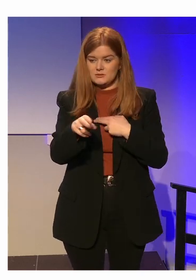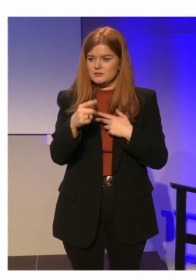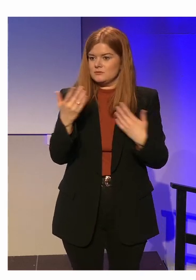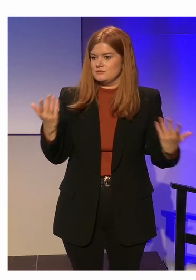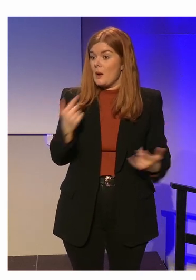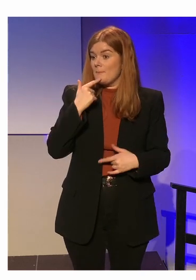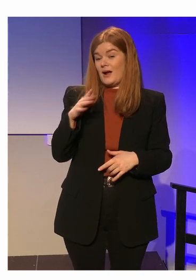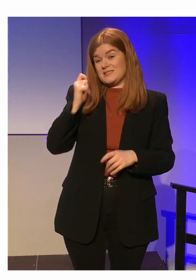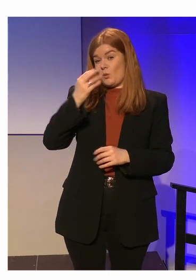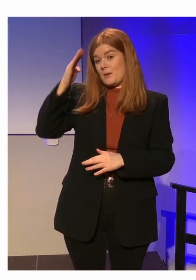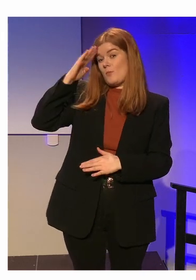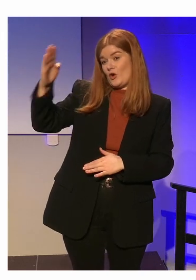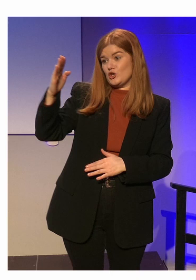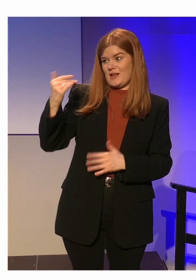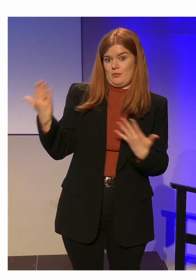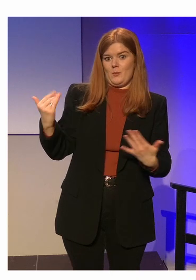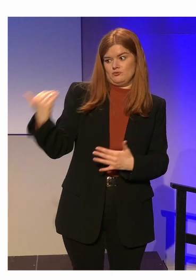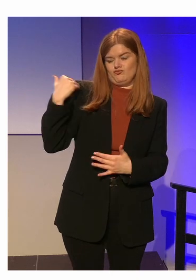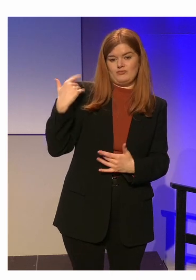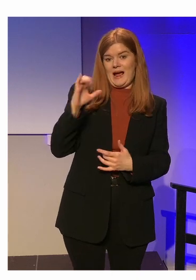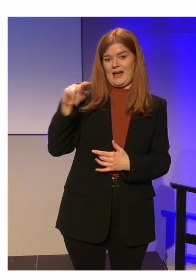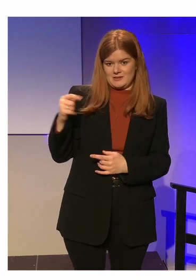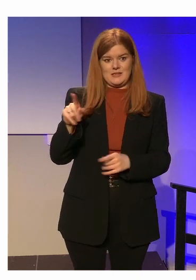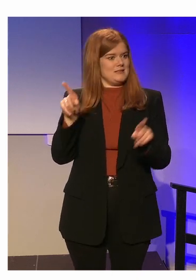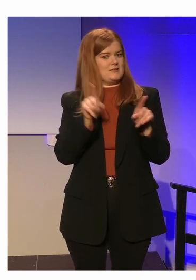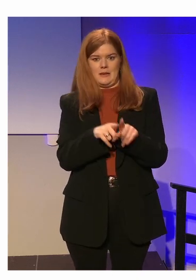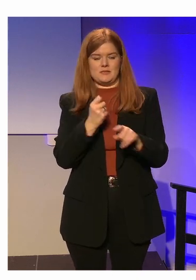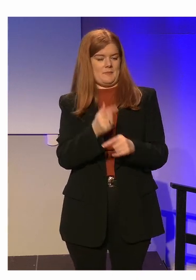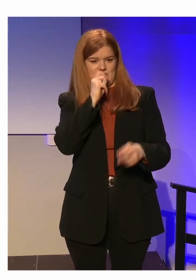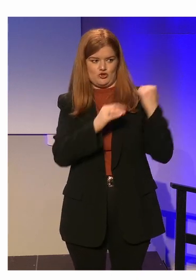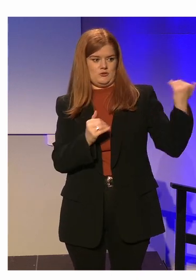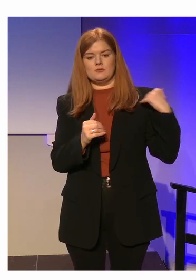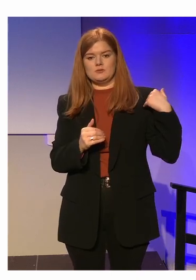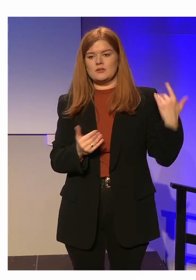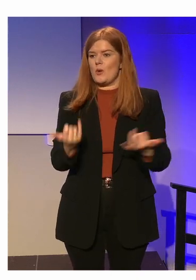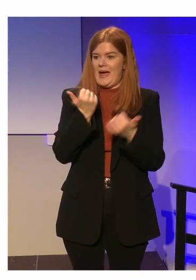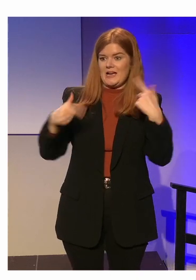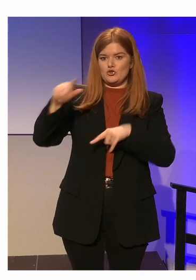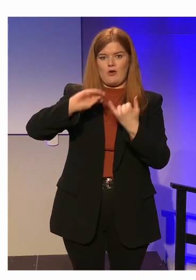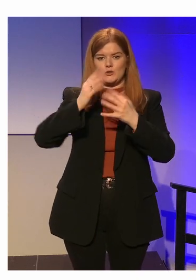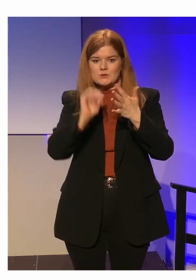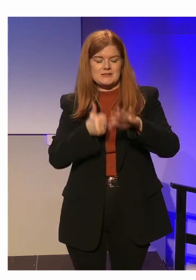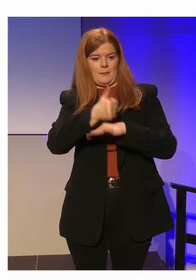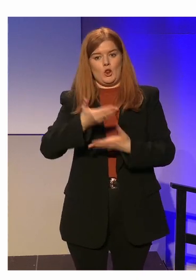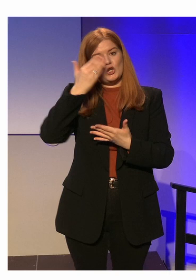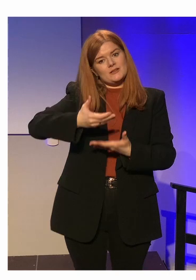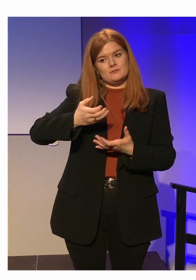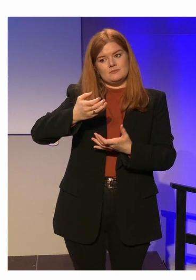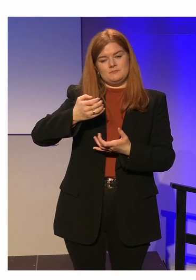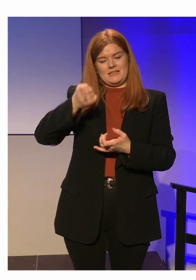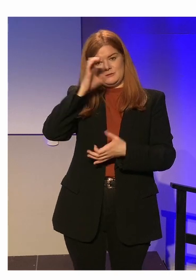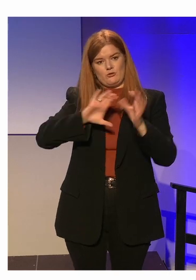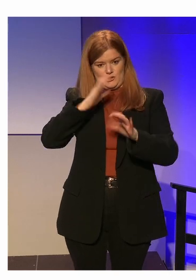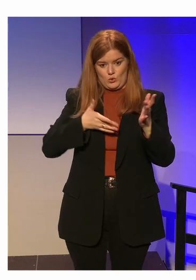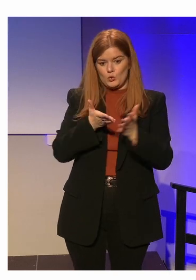say employers are reaching out to CAST at the same rate. Anyone who's designing learning experiences across the